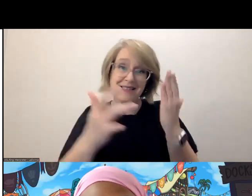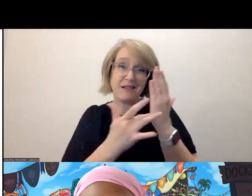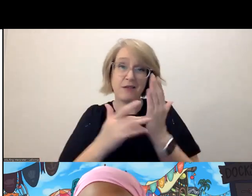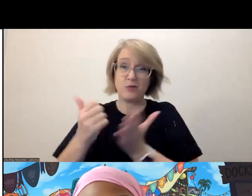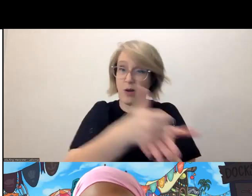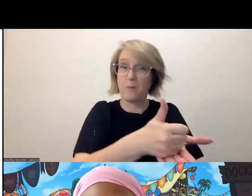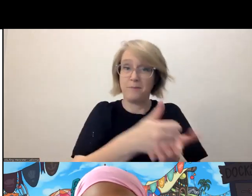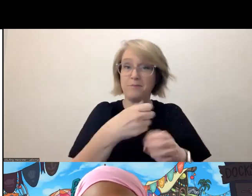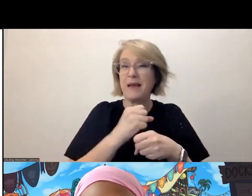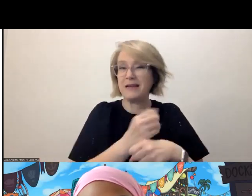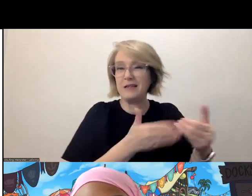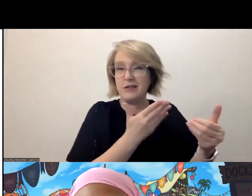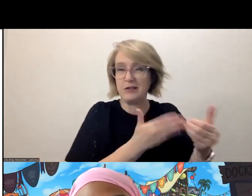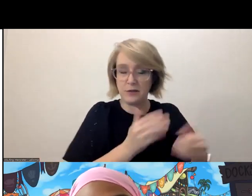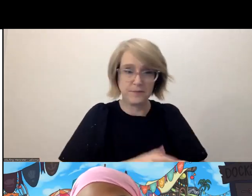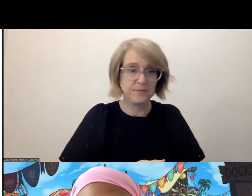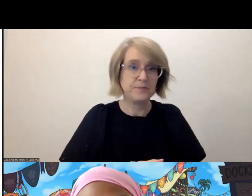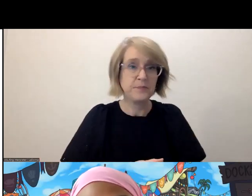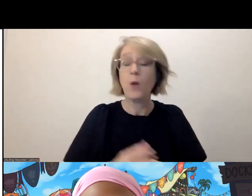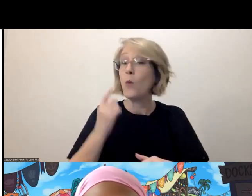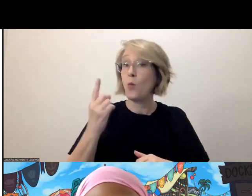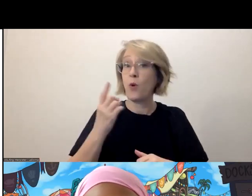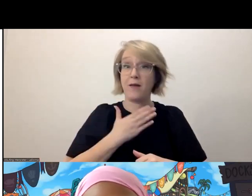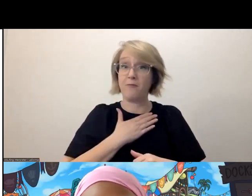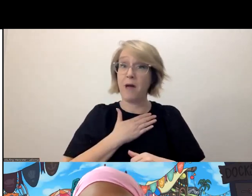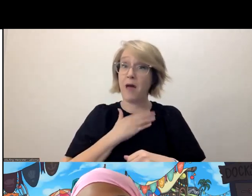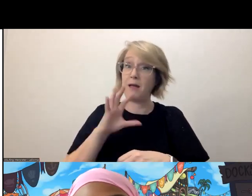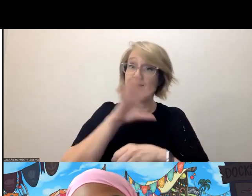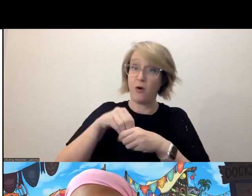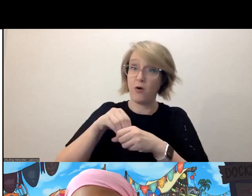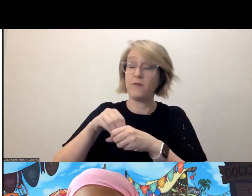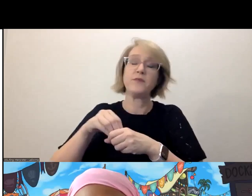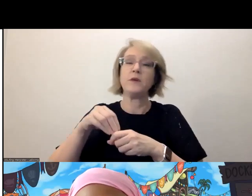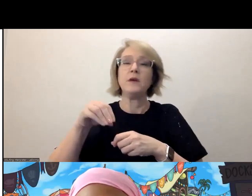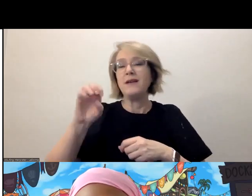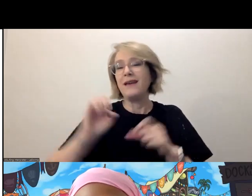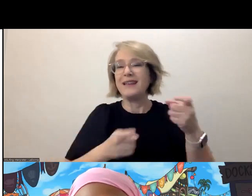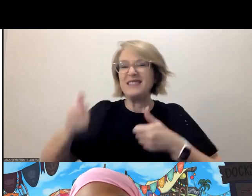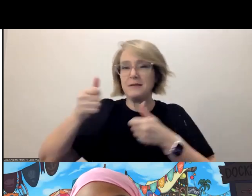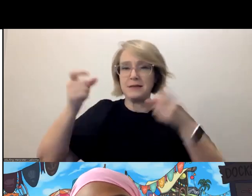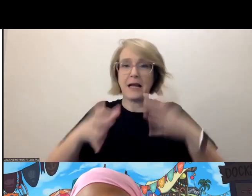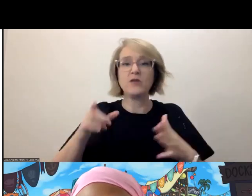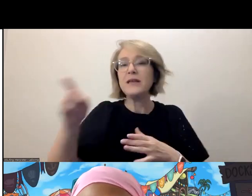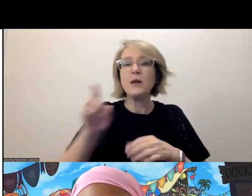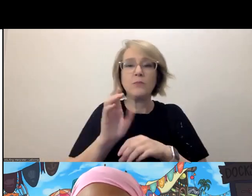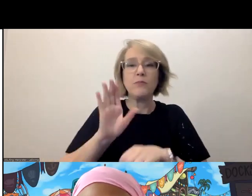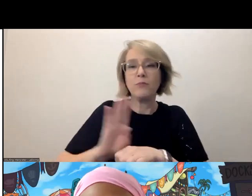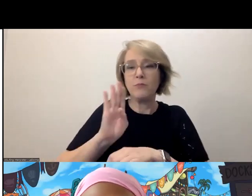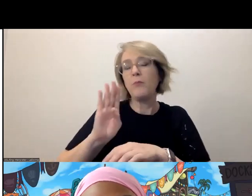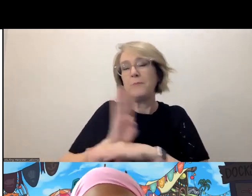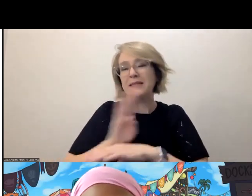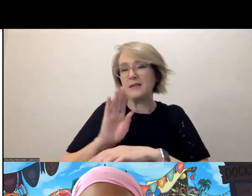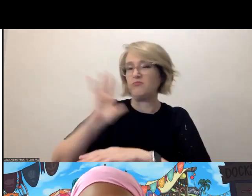of my executives was at Meta, and he wanted to make a difference. So he left Meta to lead our technology evolutions to help